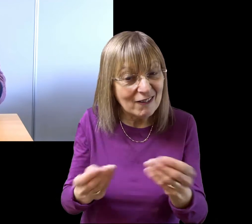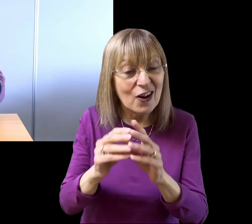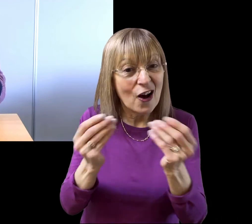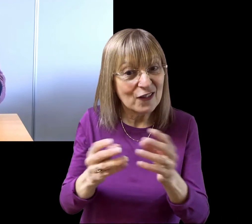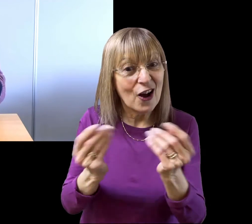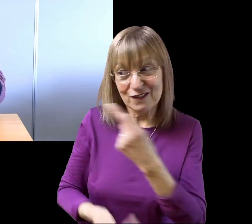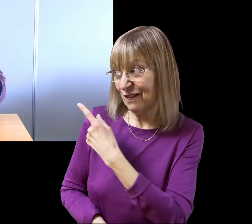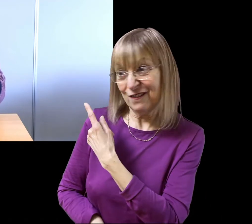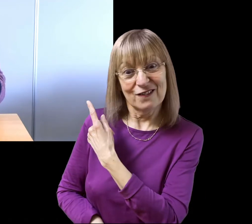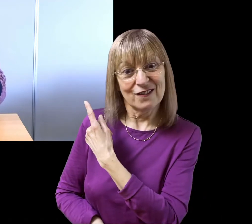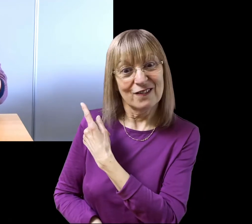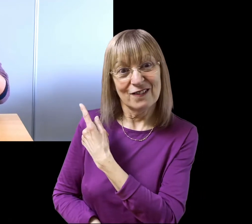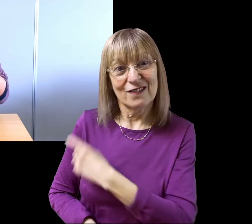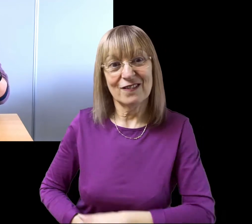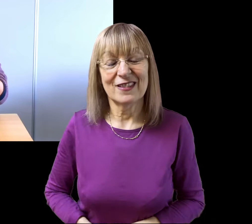5,